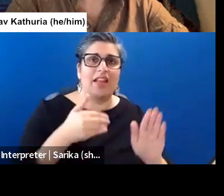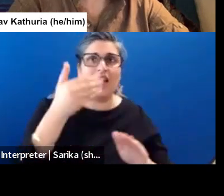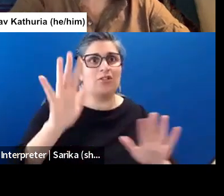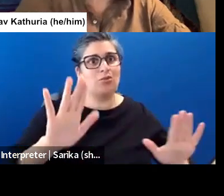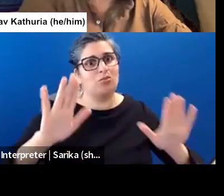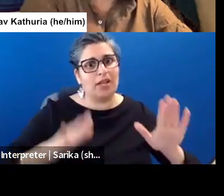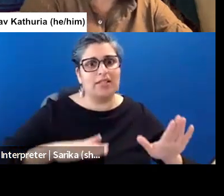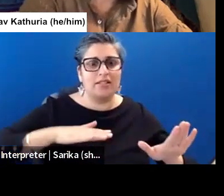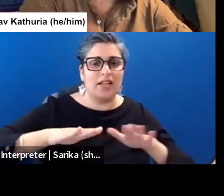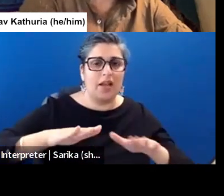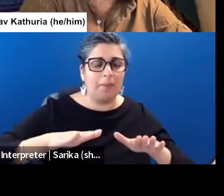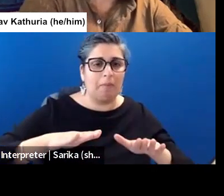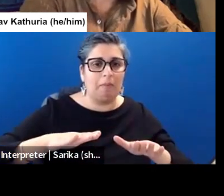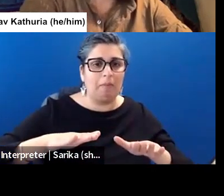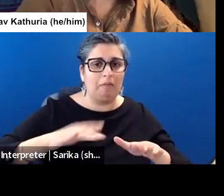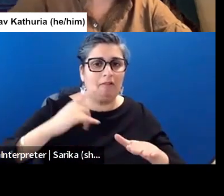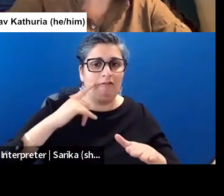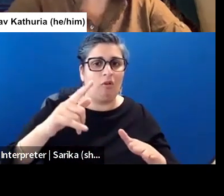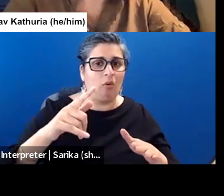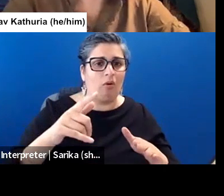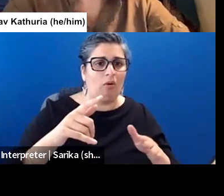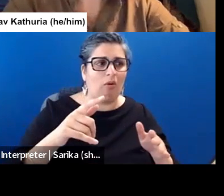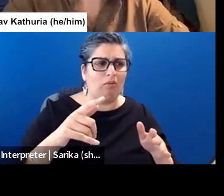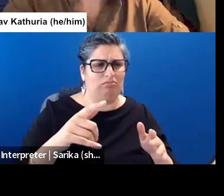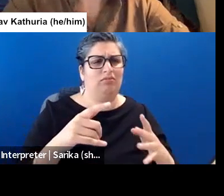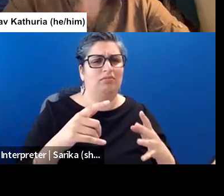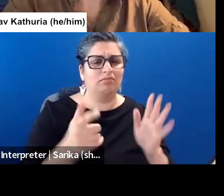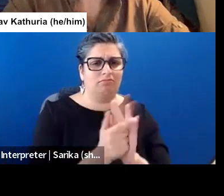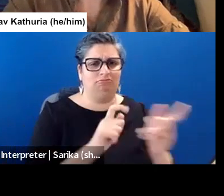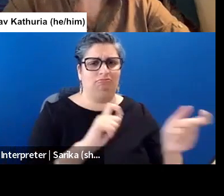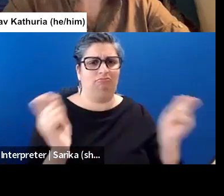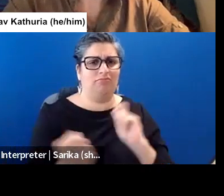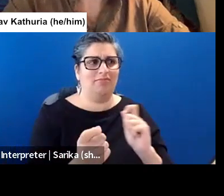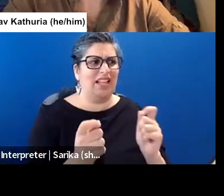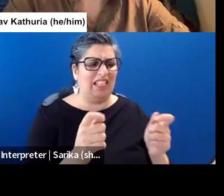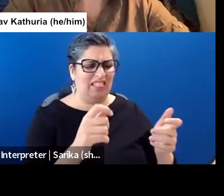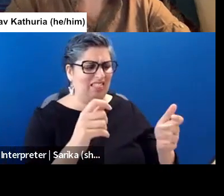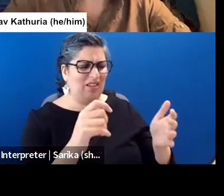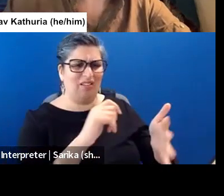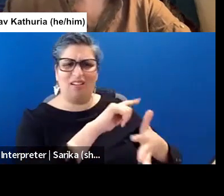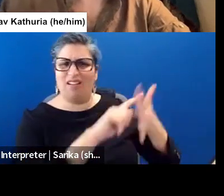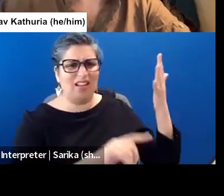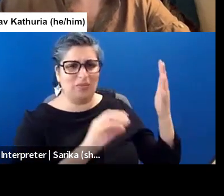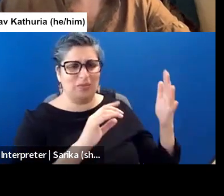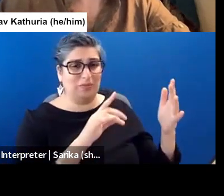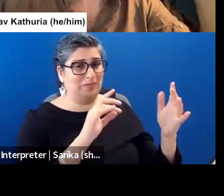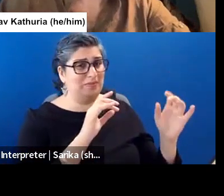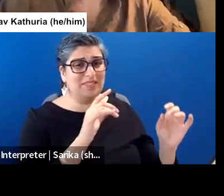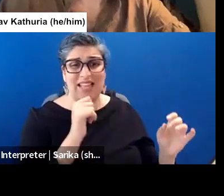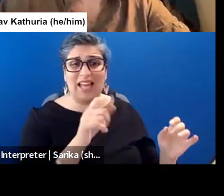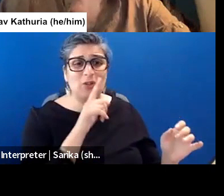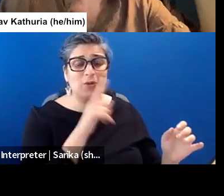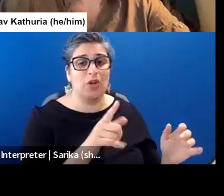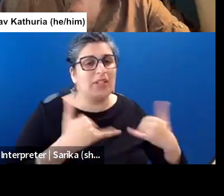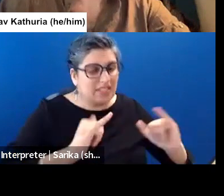towards criminal legal reform, which none of that was true. We still worked